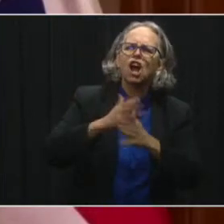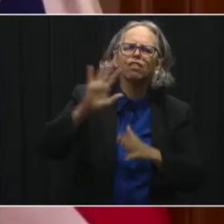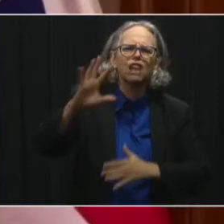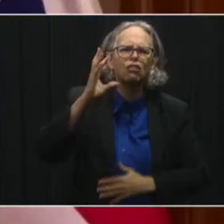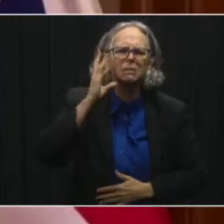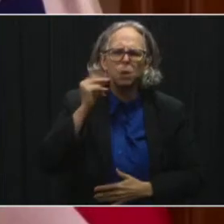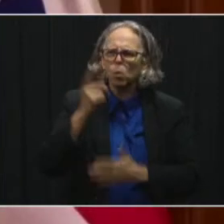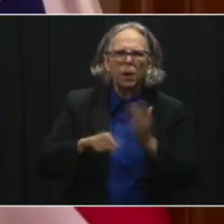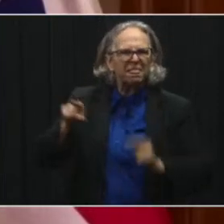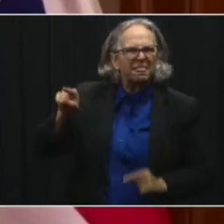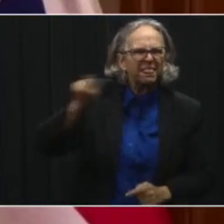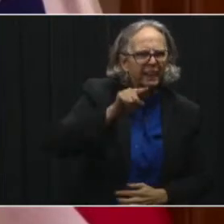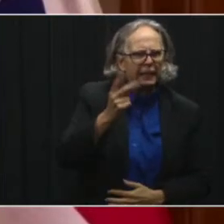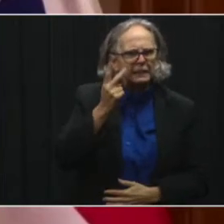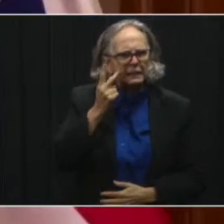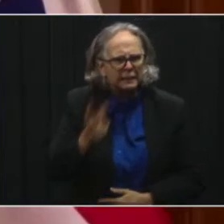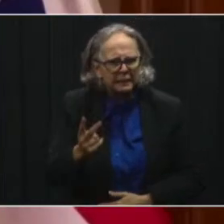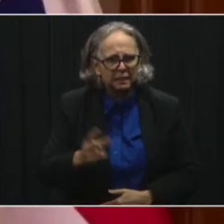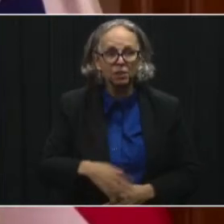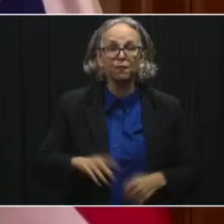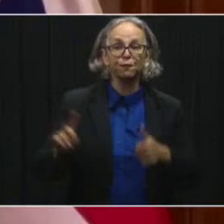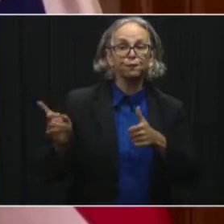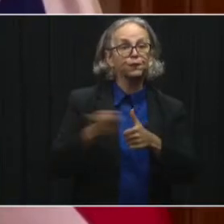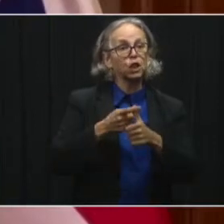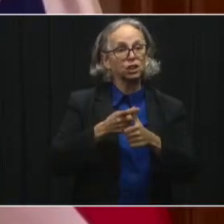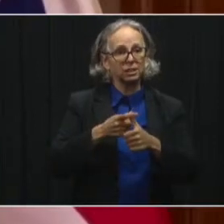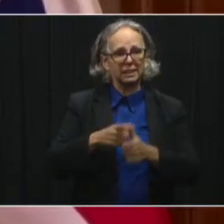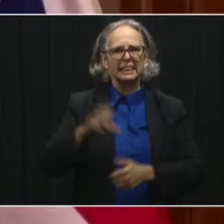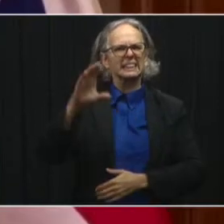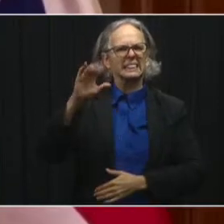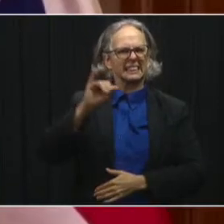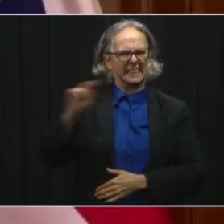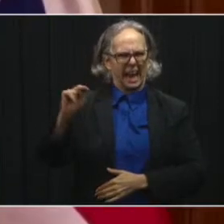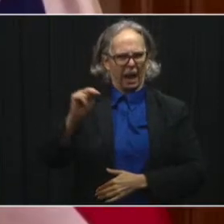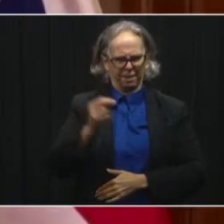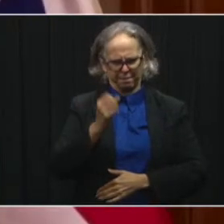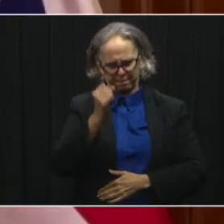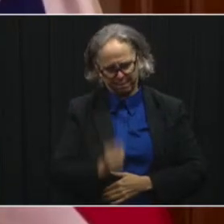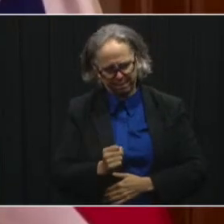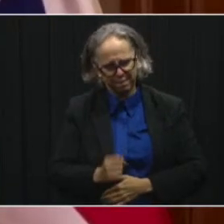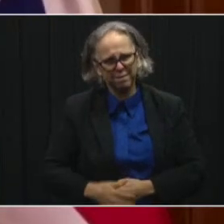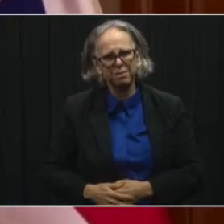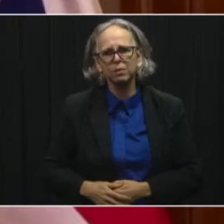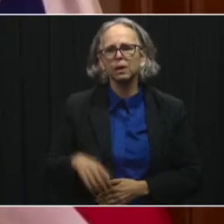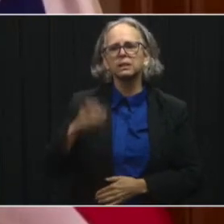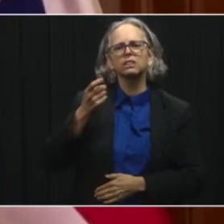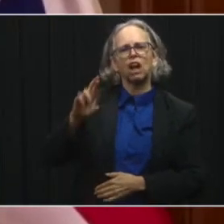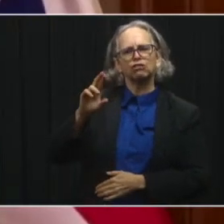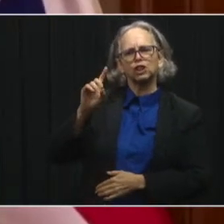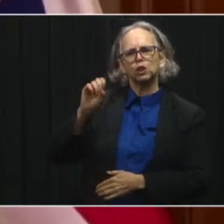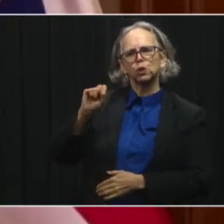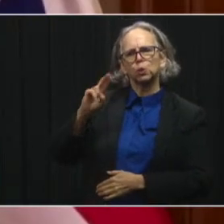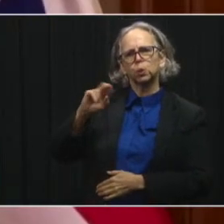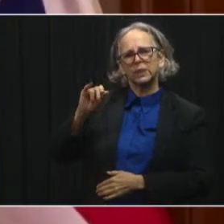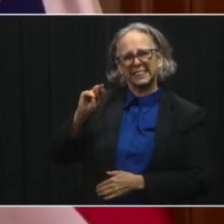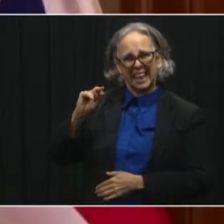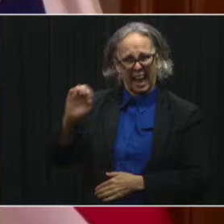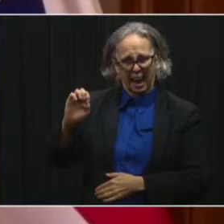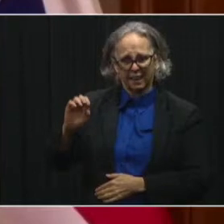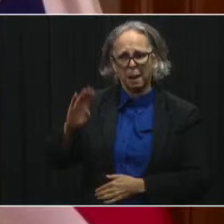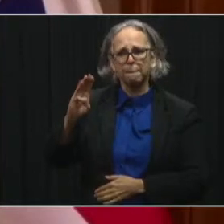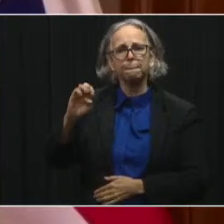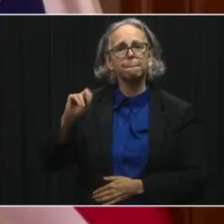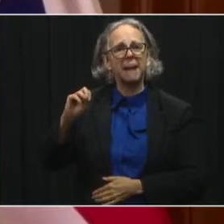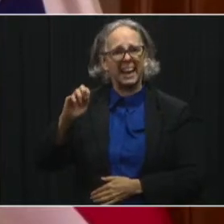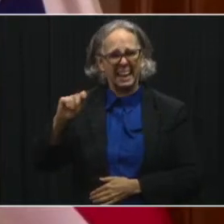start off to go to Cincinnati, and let me introduce Suzanne Bennett, medical doctor. She's